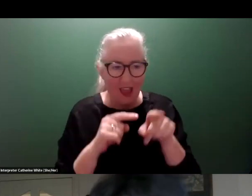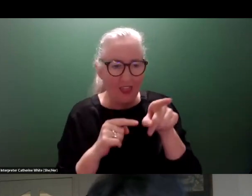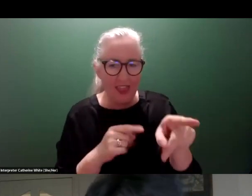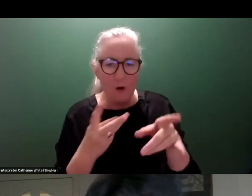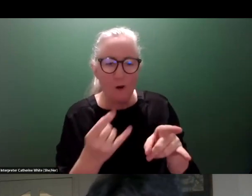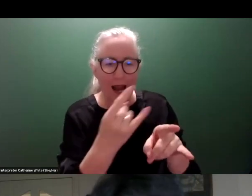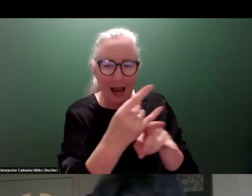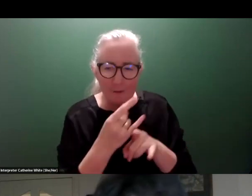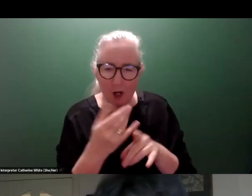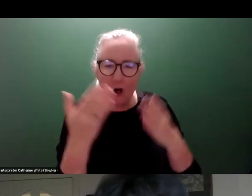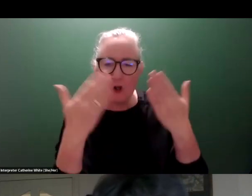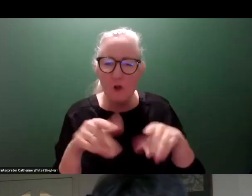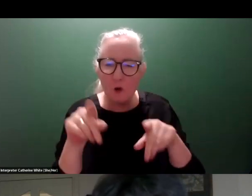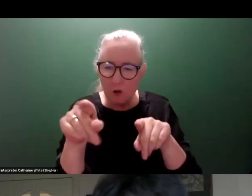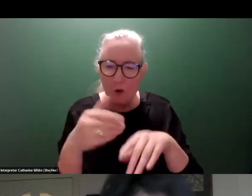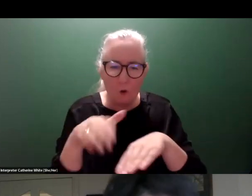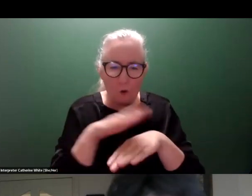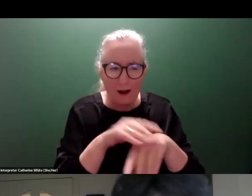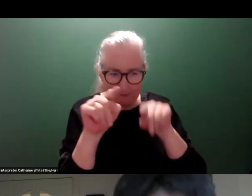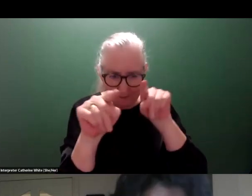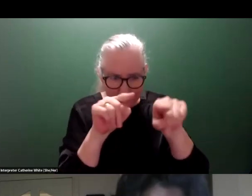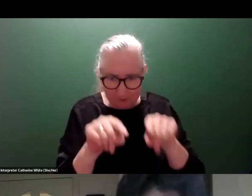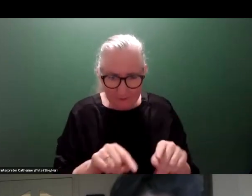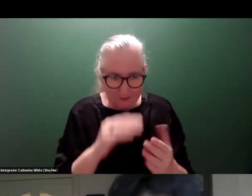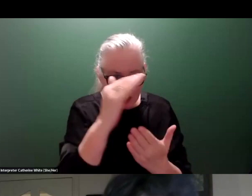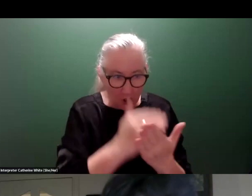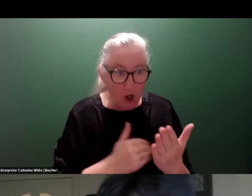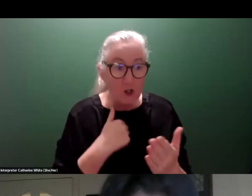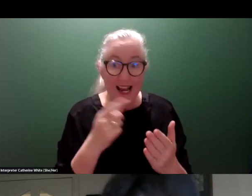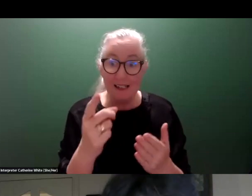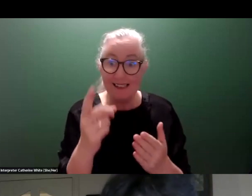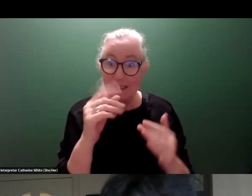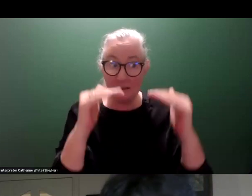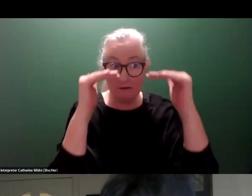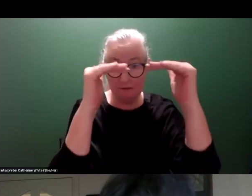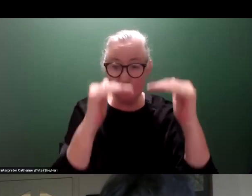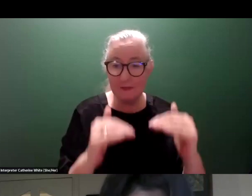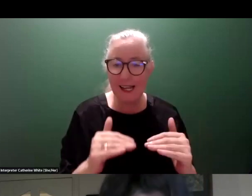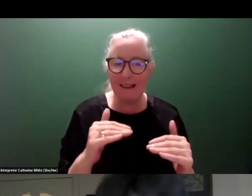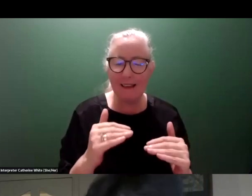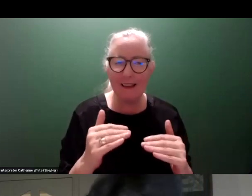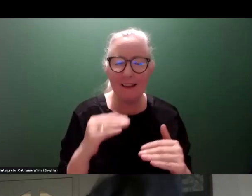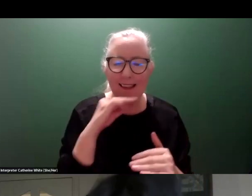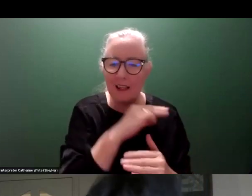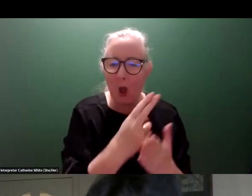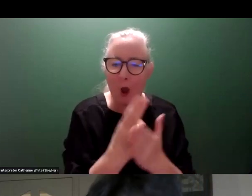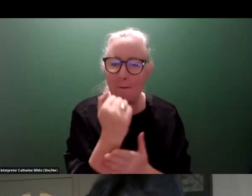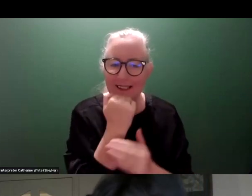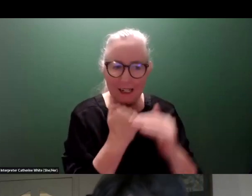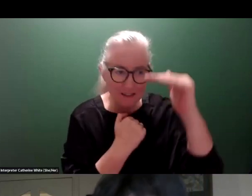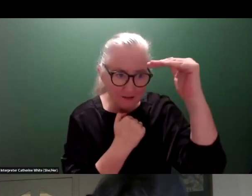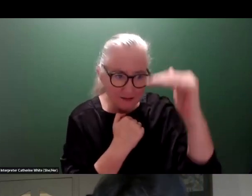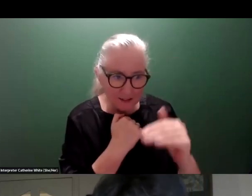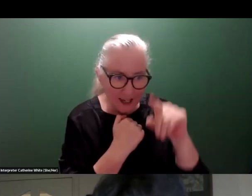and point you in the right direction. So I've put up here the key updates to the policy, and you'll see that they all relate